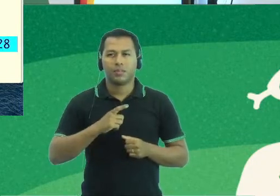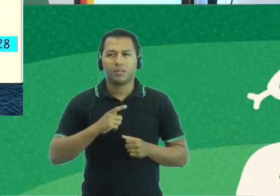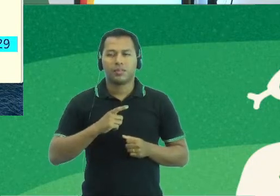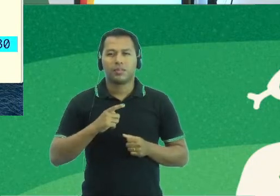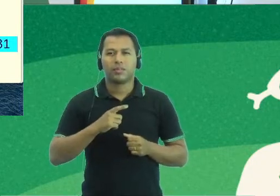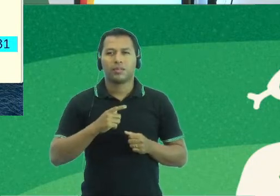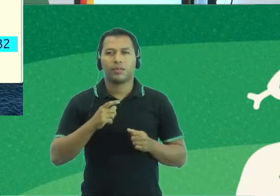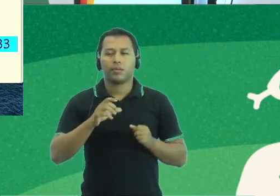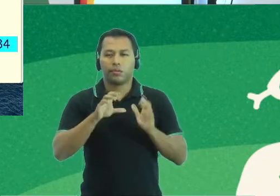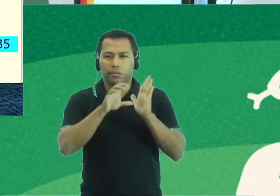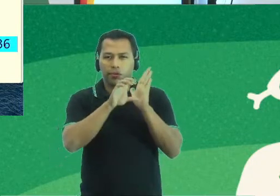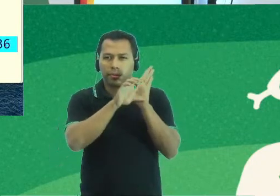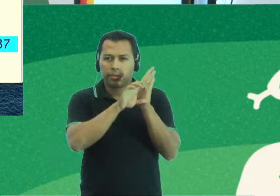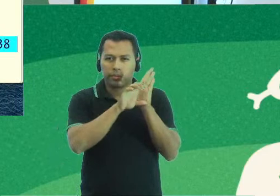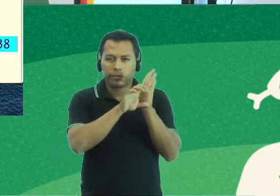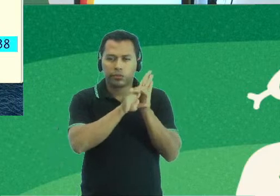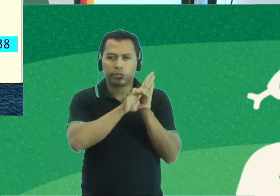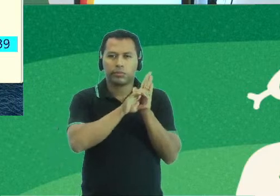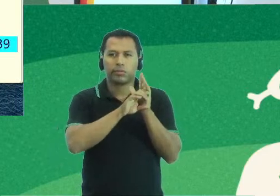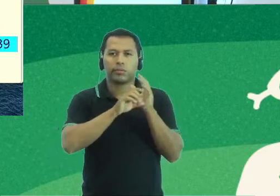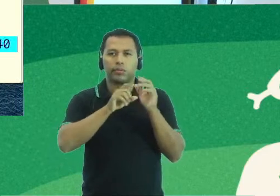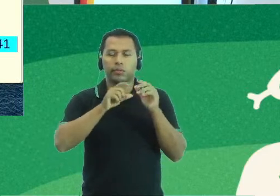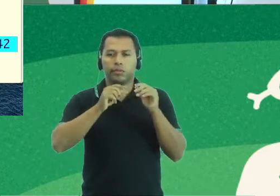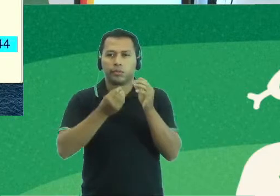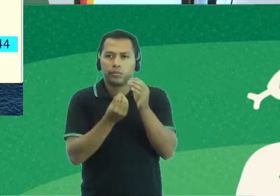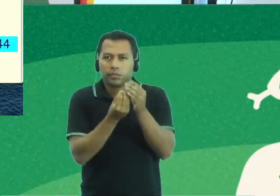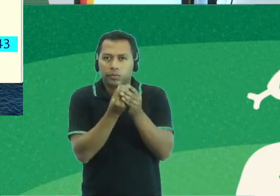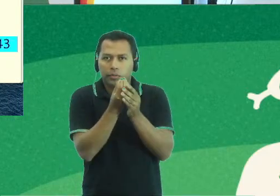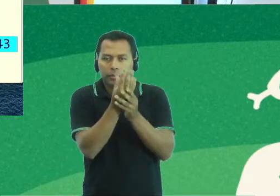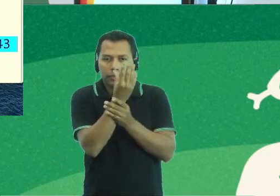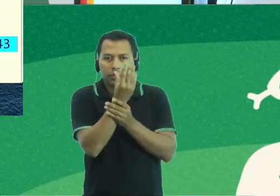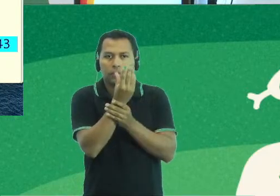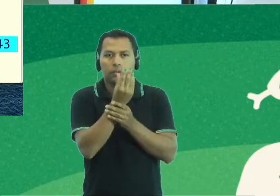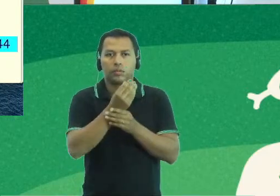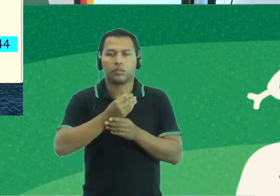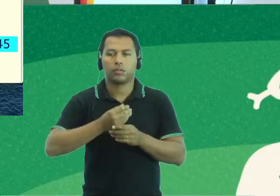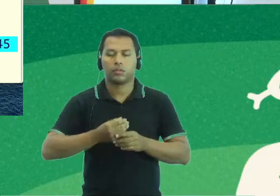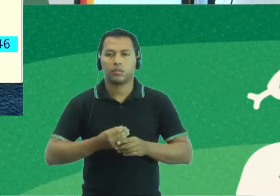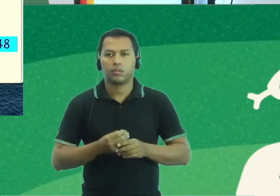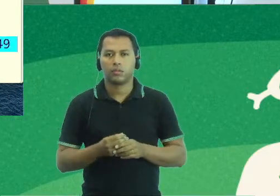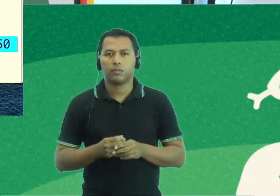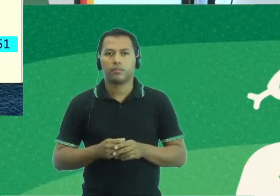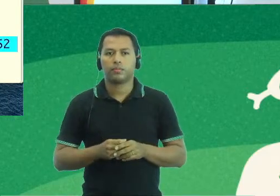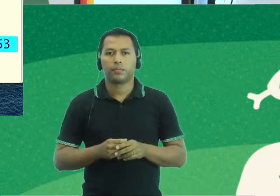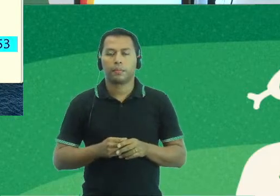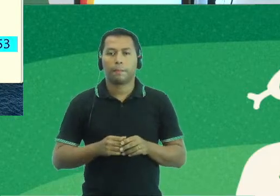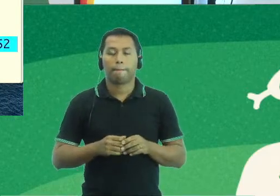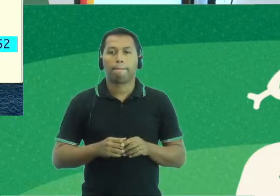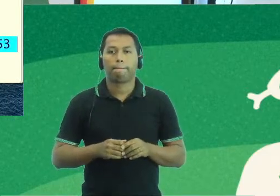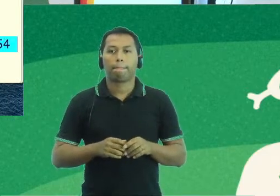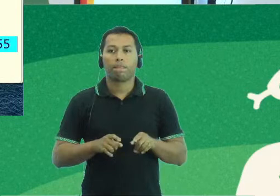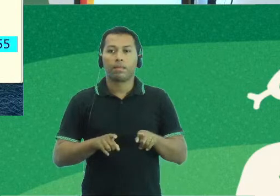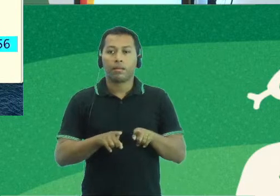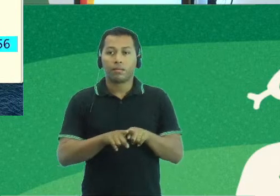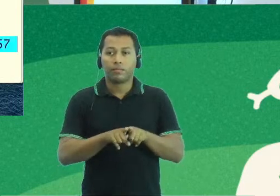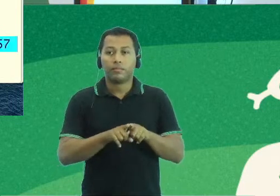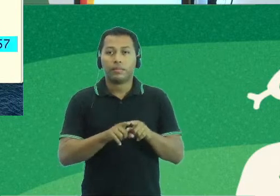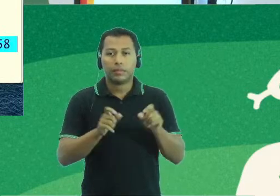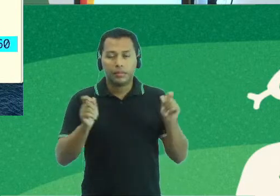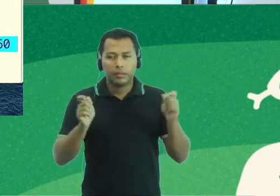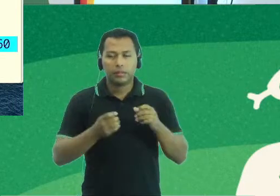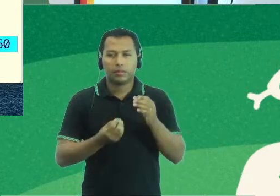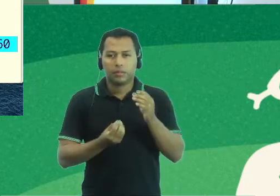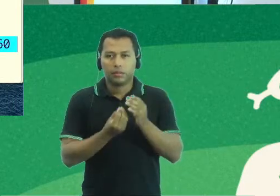And this, I'm going to give it an environment variable with my SendGrid API key, because I don't